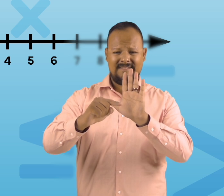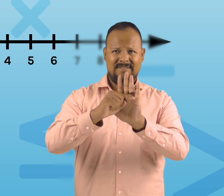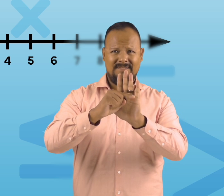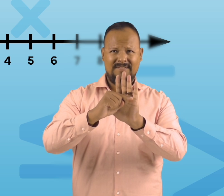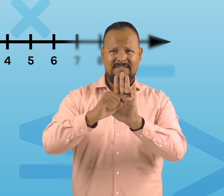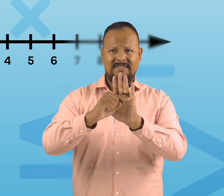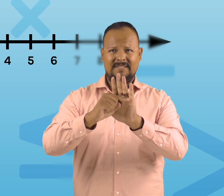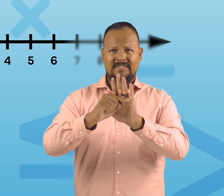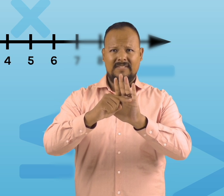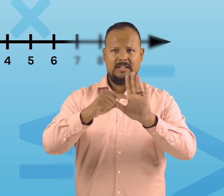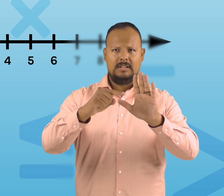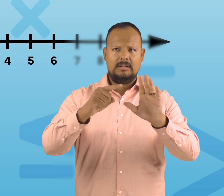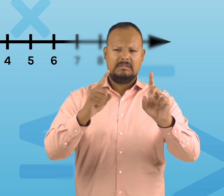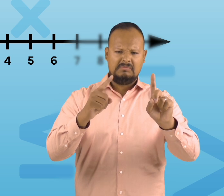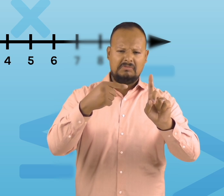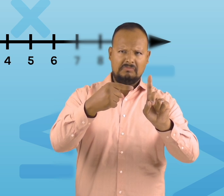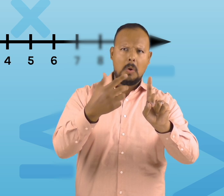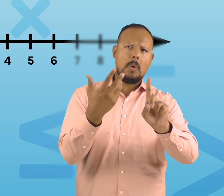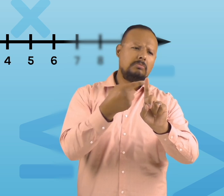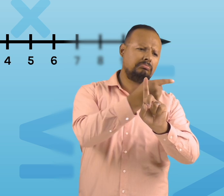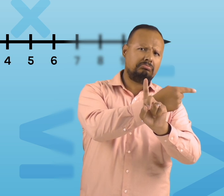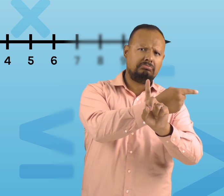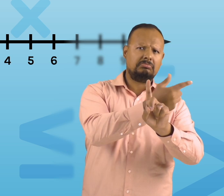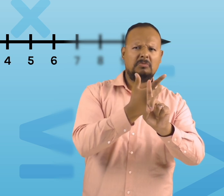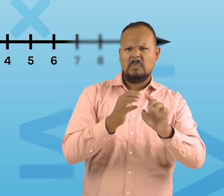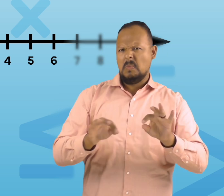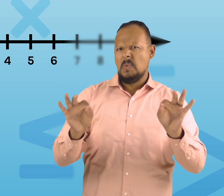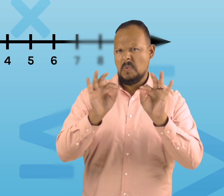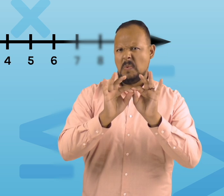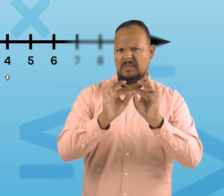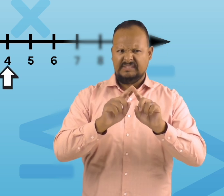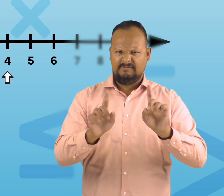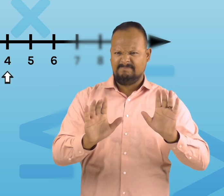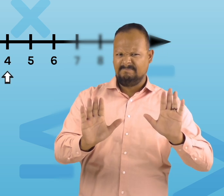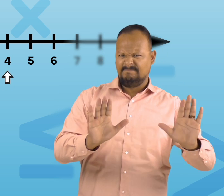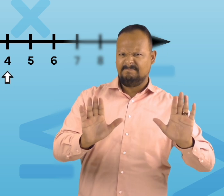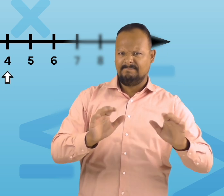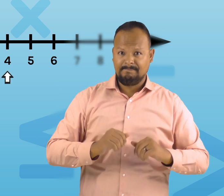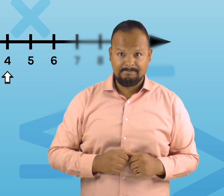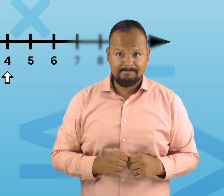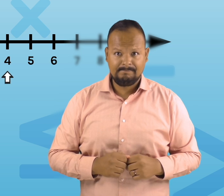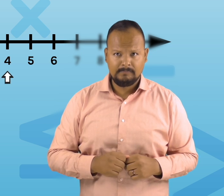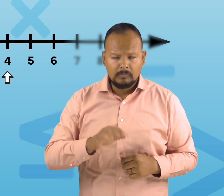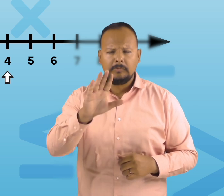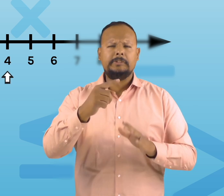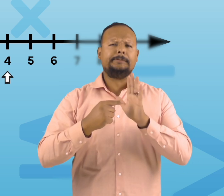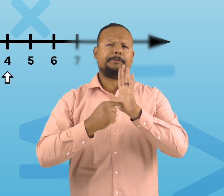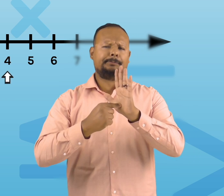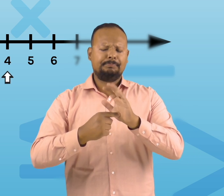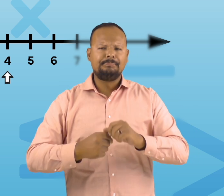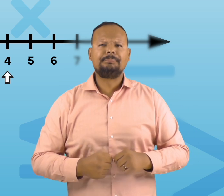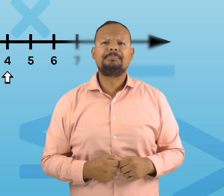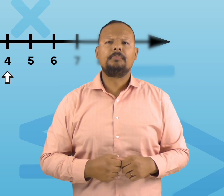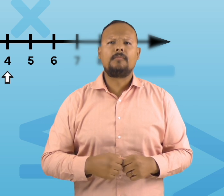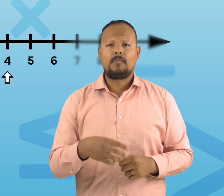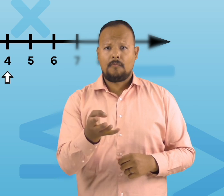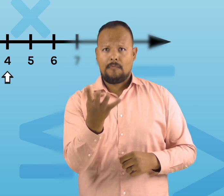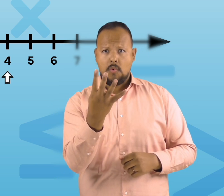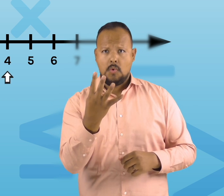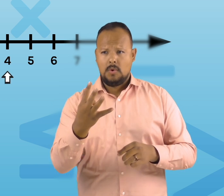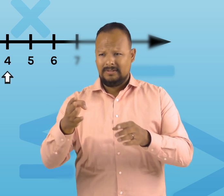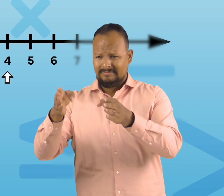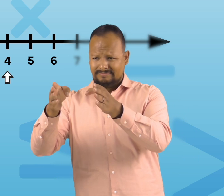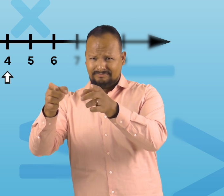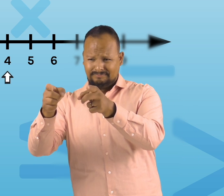value of 4, you would look at how far away the number 4 is from the number 0 on a number line.